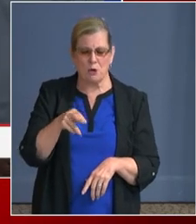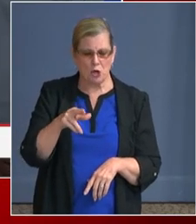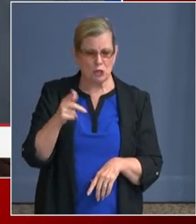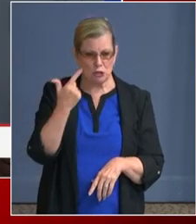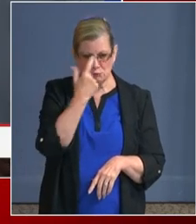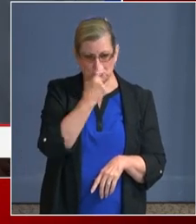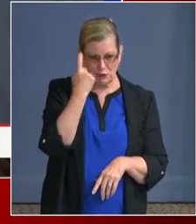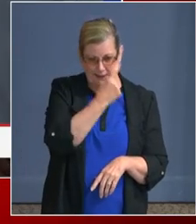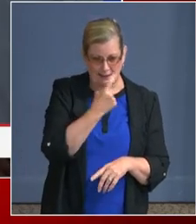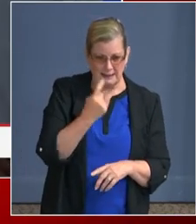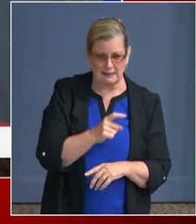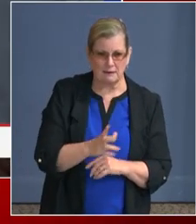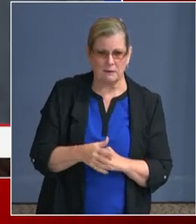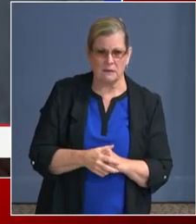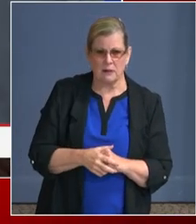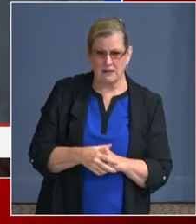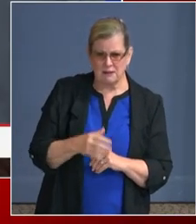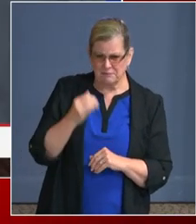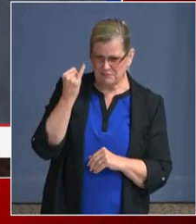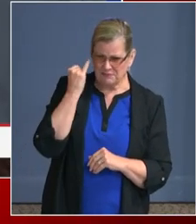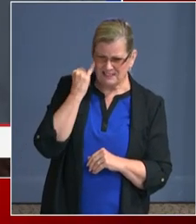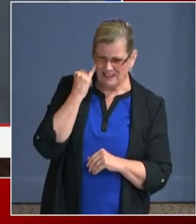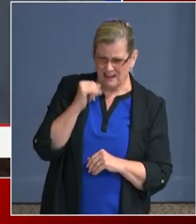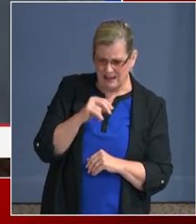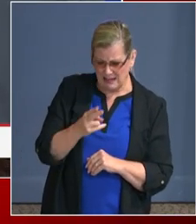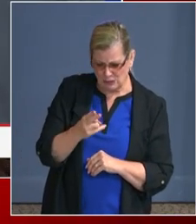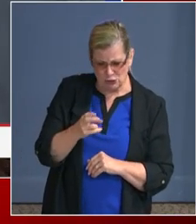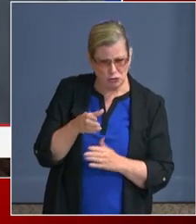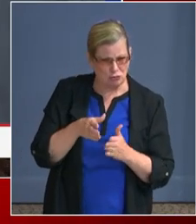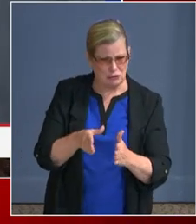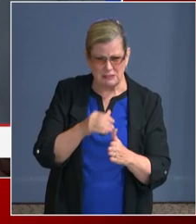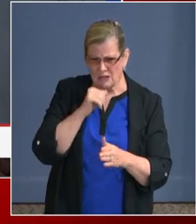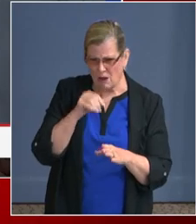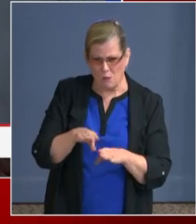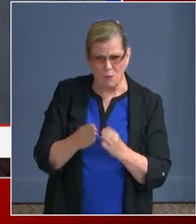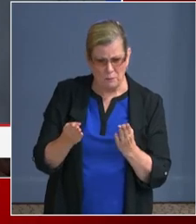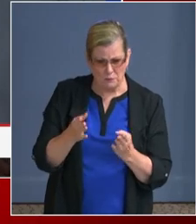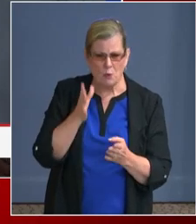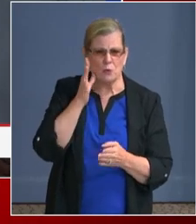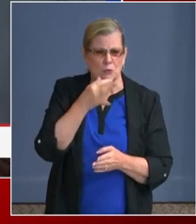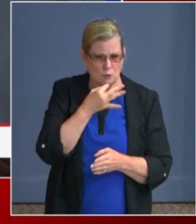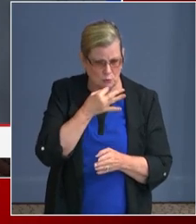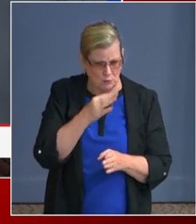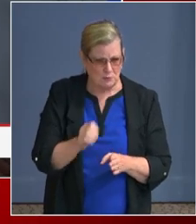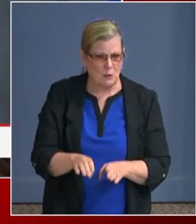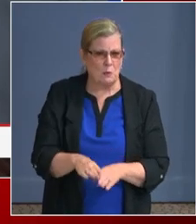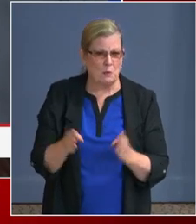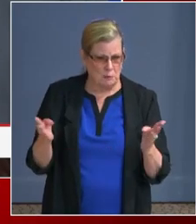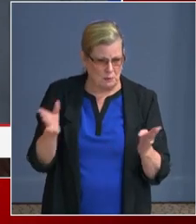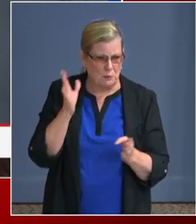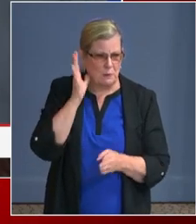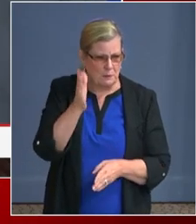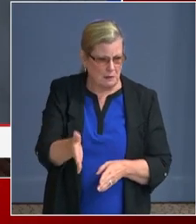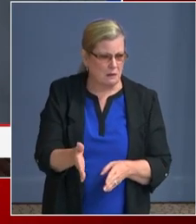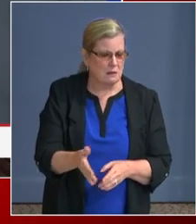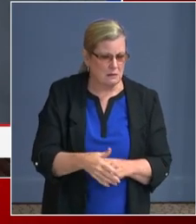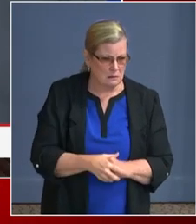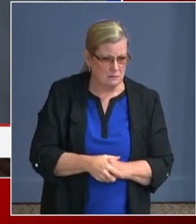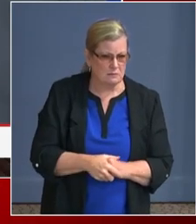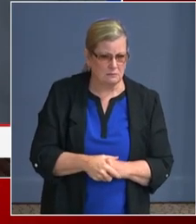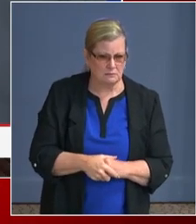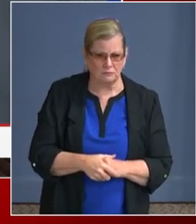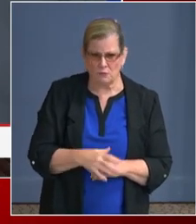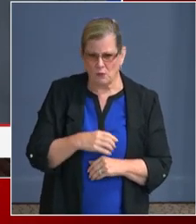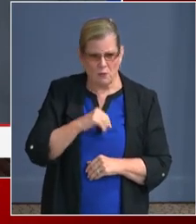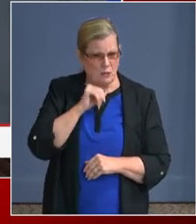If H Street is not open today, H Street is imminent. It will open imminently. And we don't